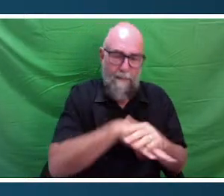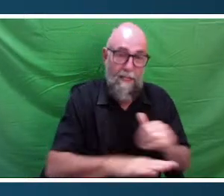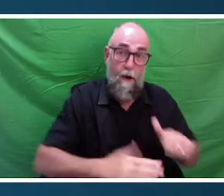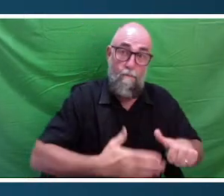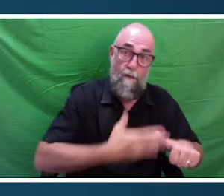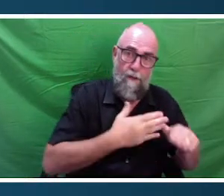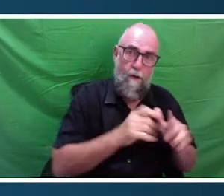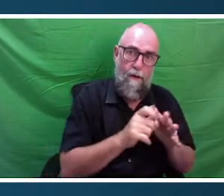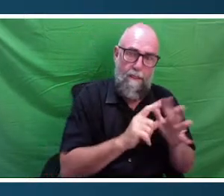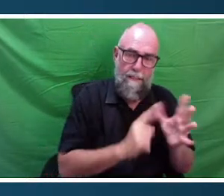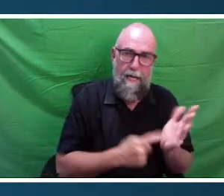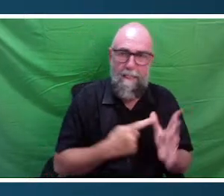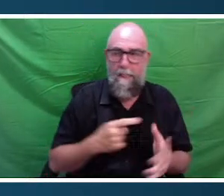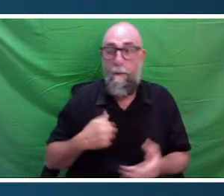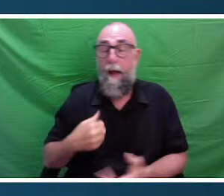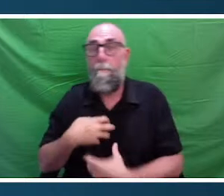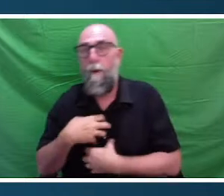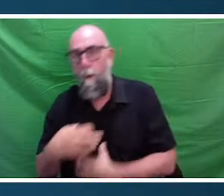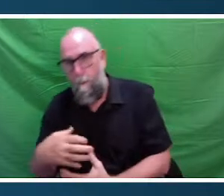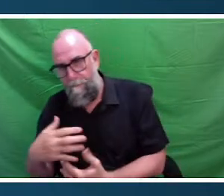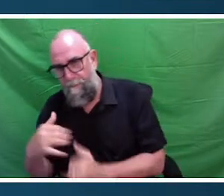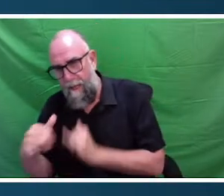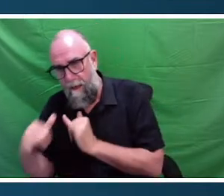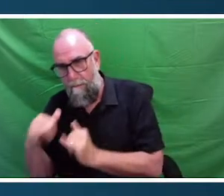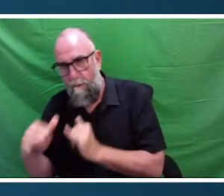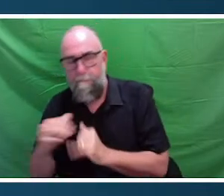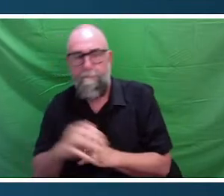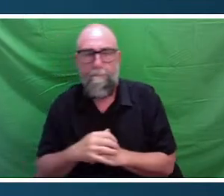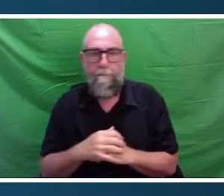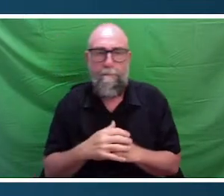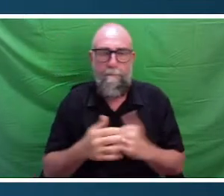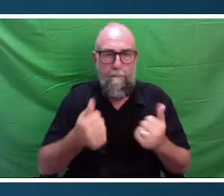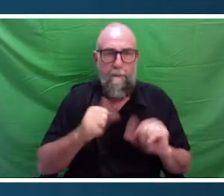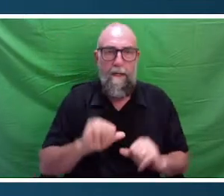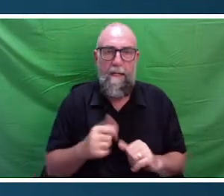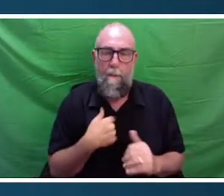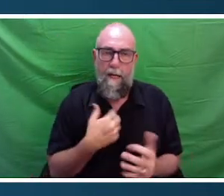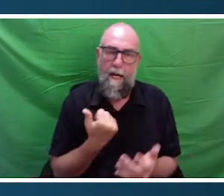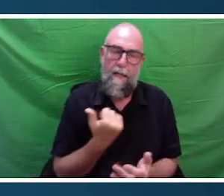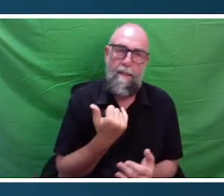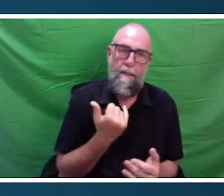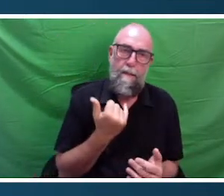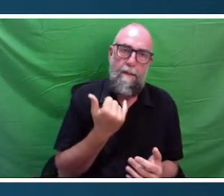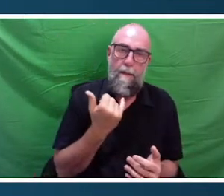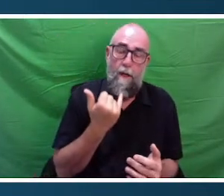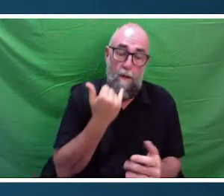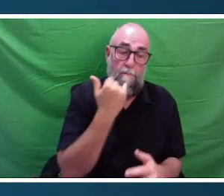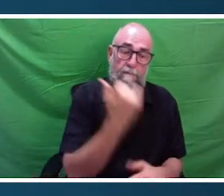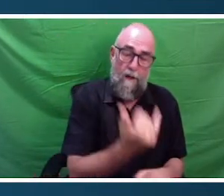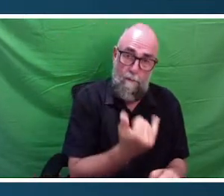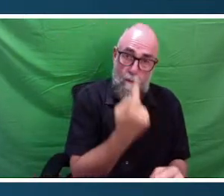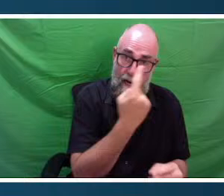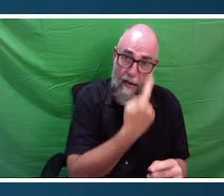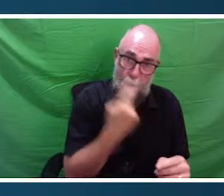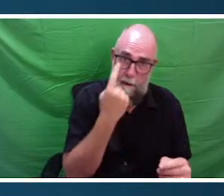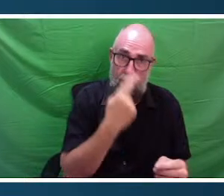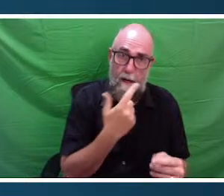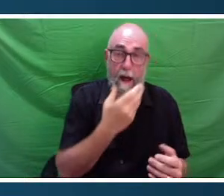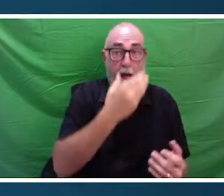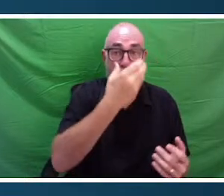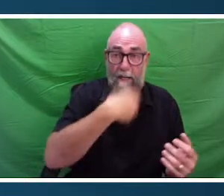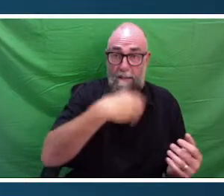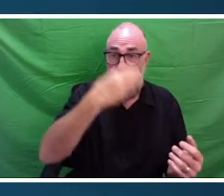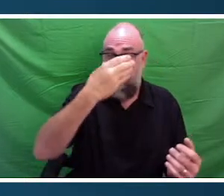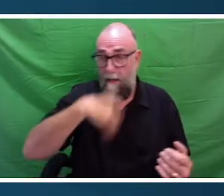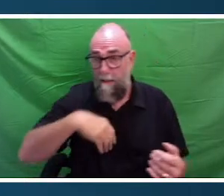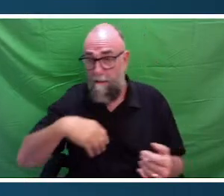way. And so, yeah, they were about an hour long for the phone surveys and 2 hours long for the face-to-face ones. And as I mentioned, it covers a lot of